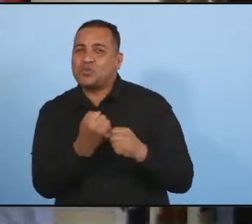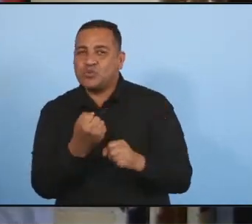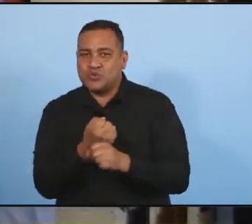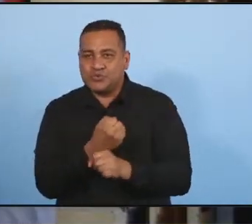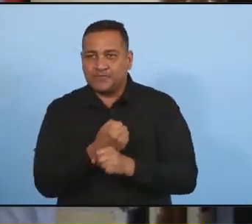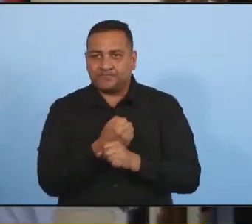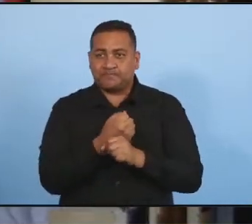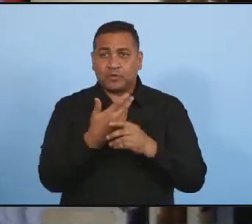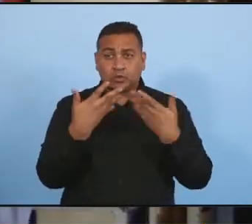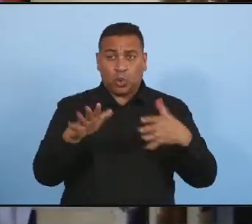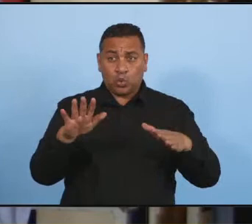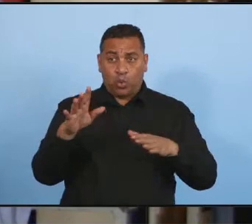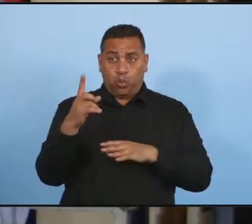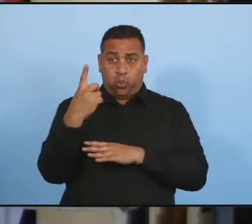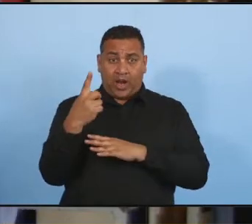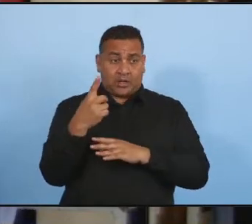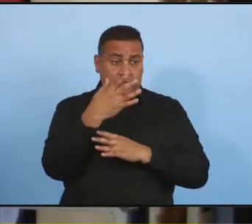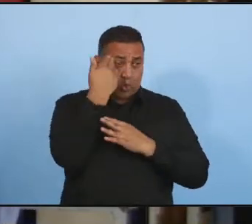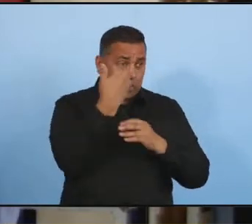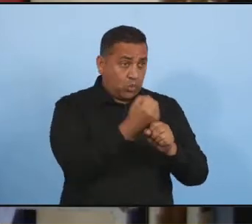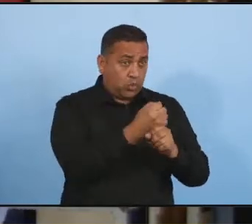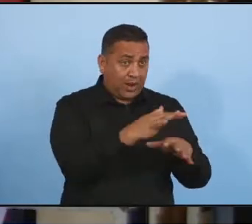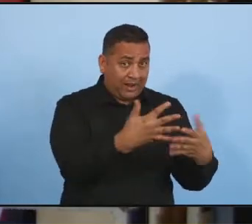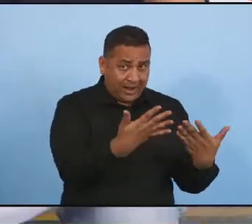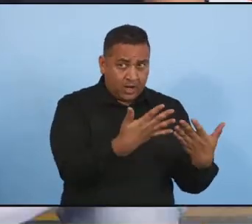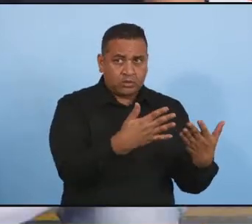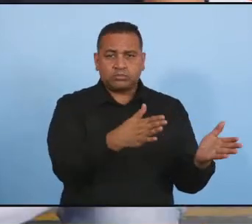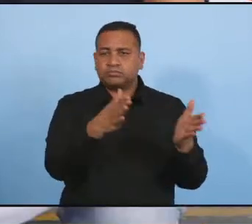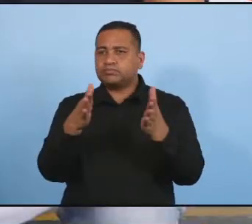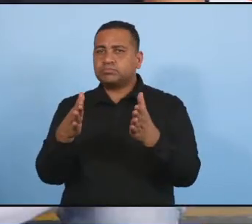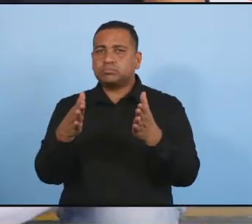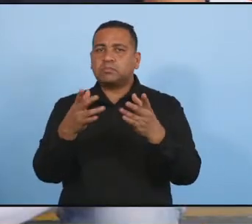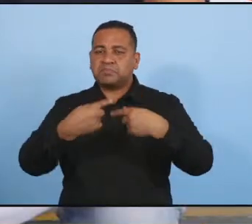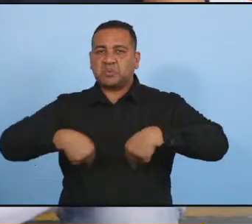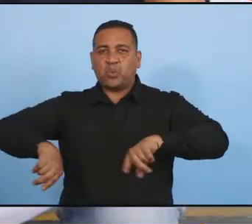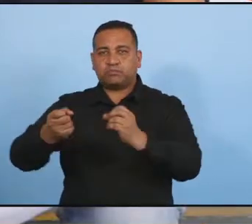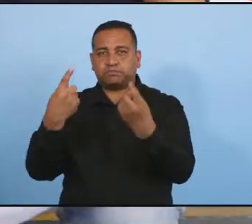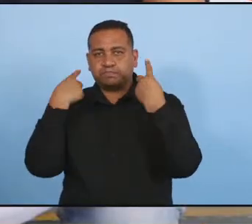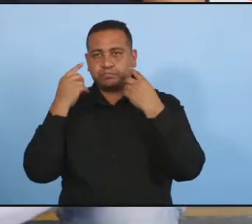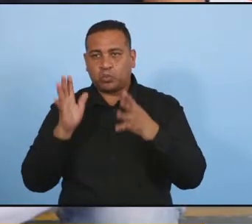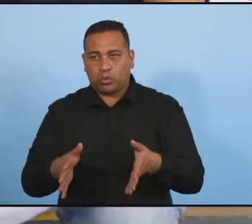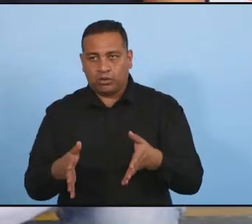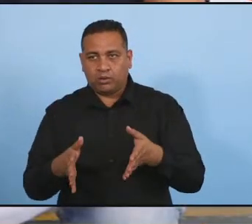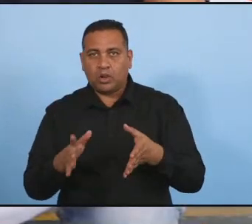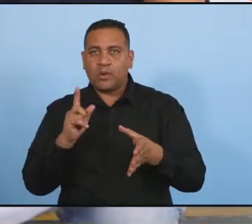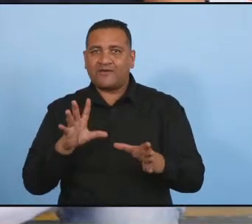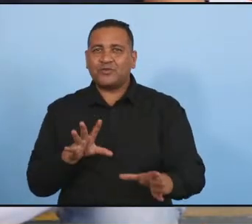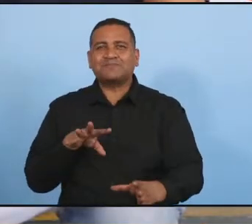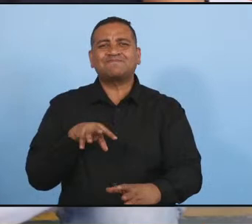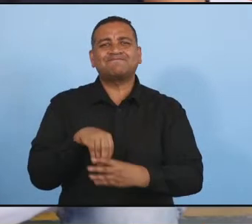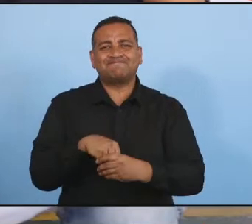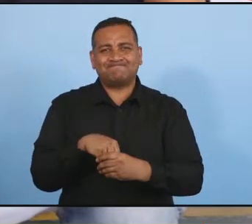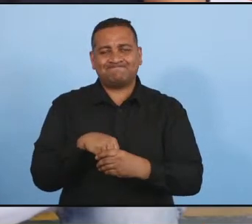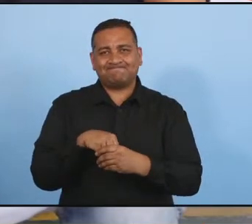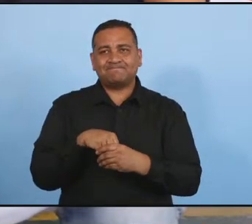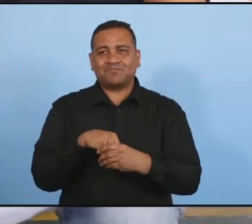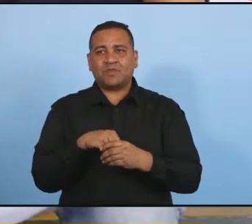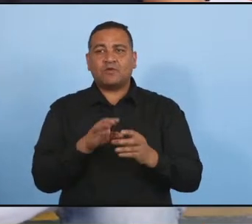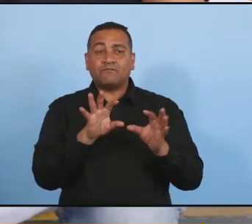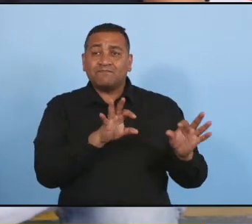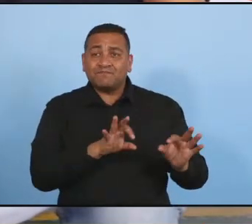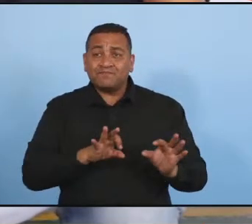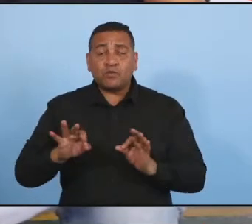works, you won't understand what its function will be in the circuit. And so it goes for everything that we do